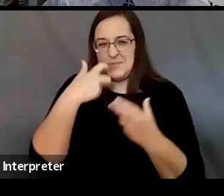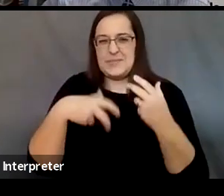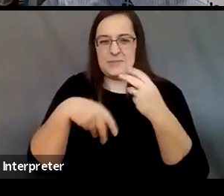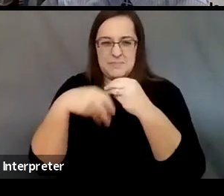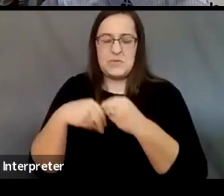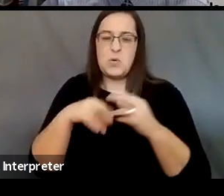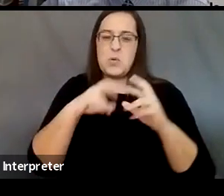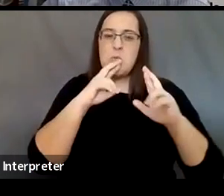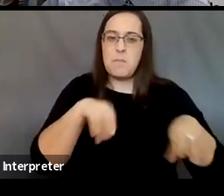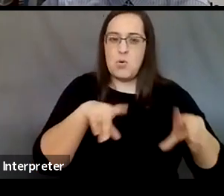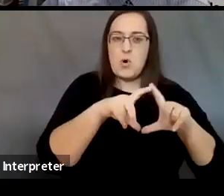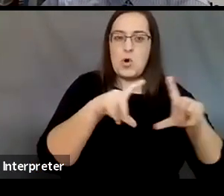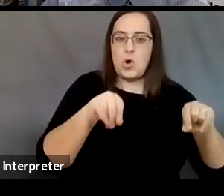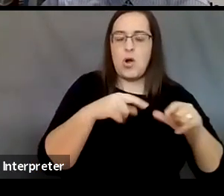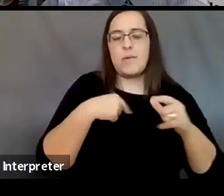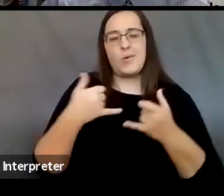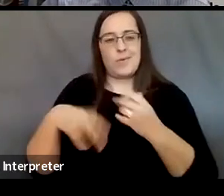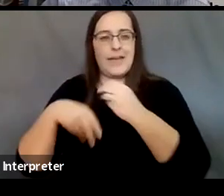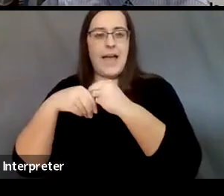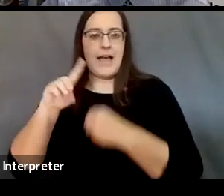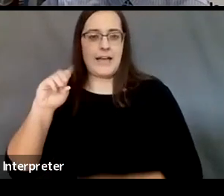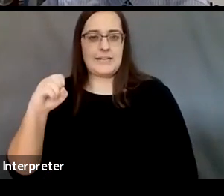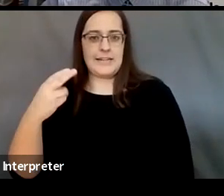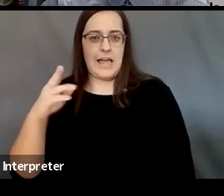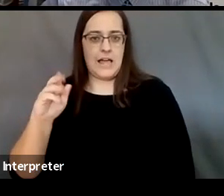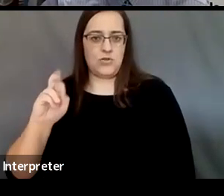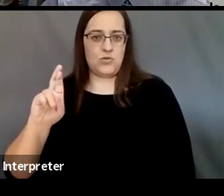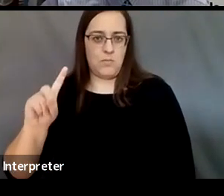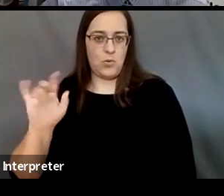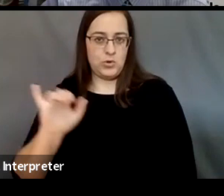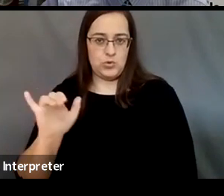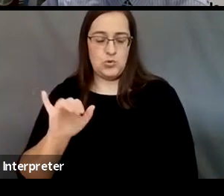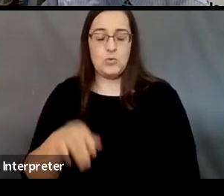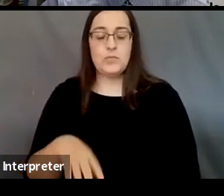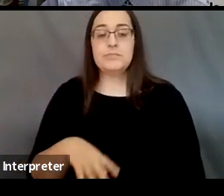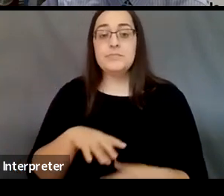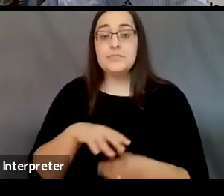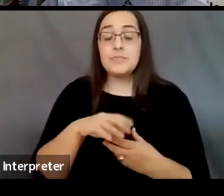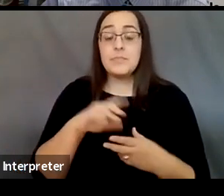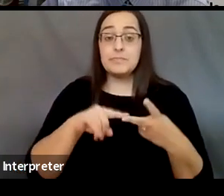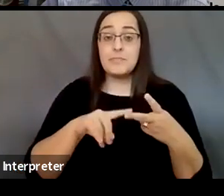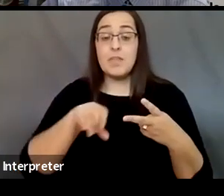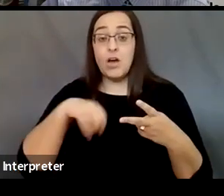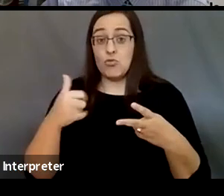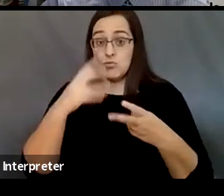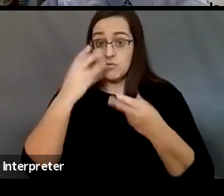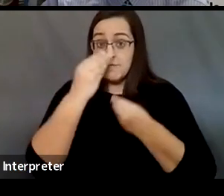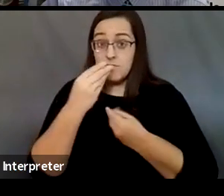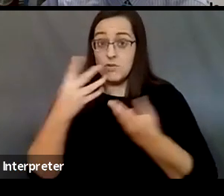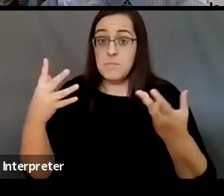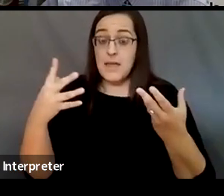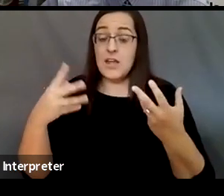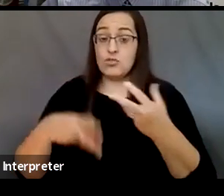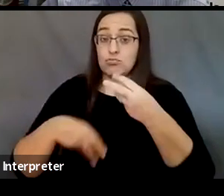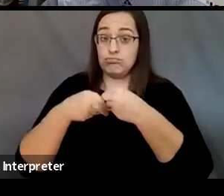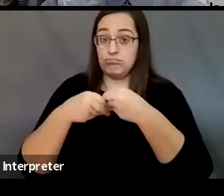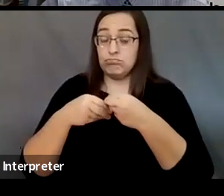report card, and now they're also on the dashboard. The other piece of information that's on the dashboard are